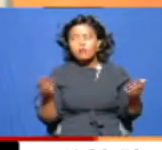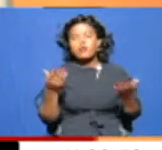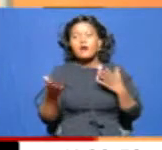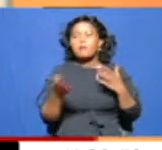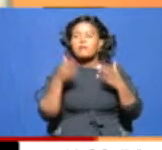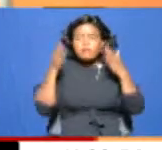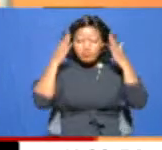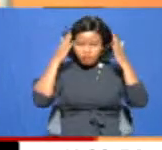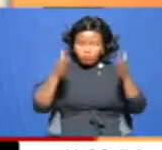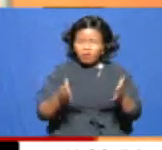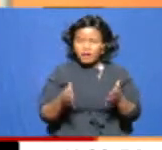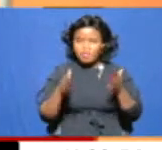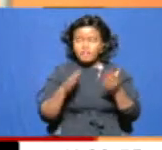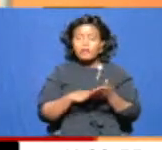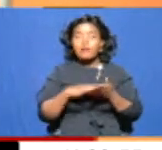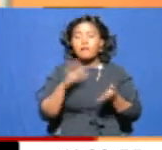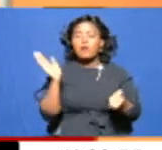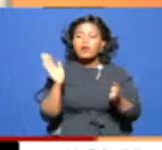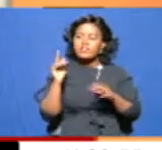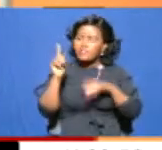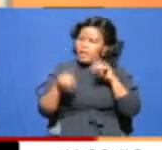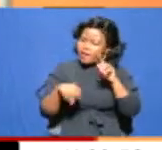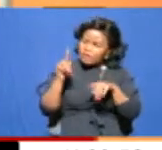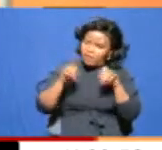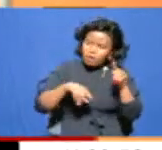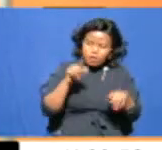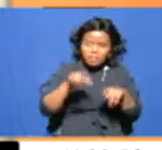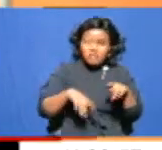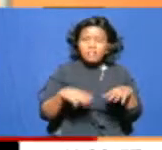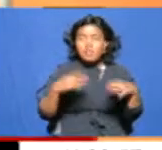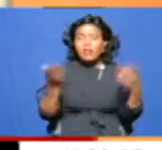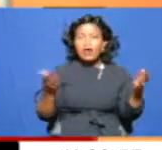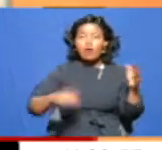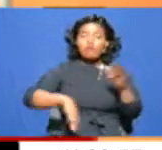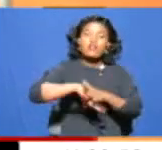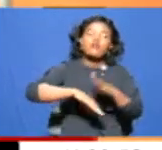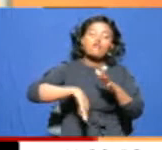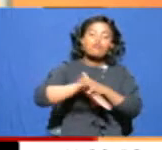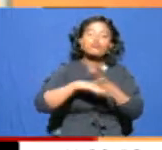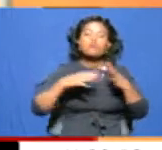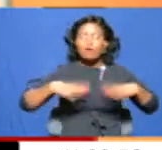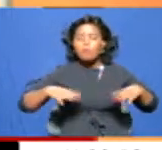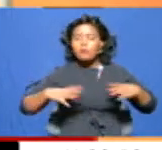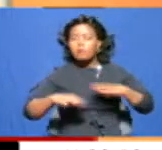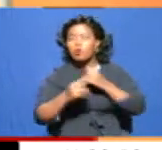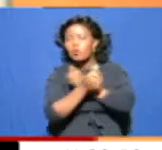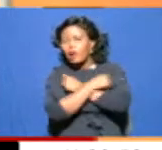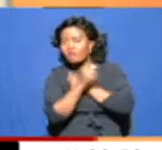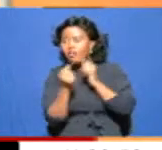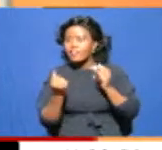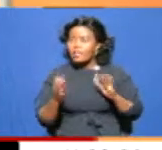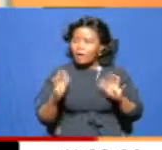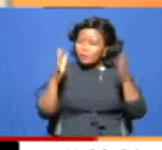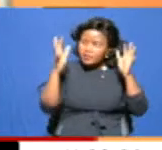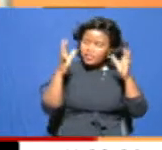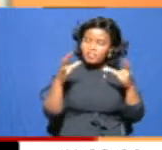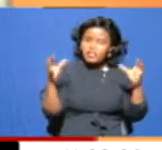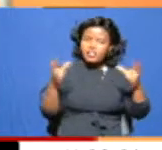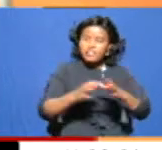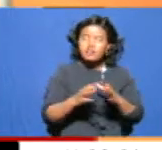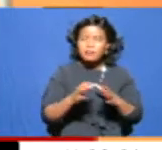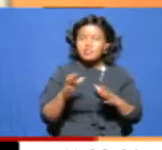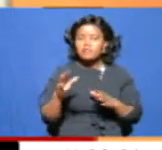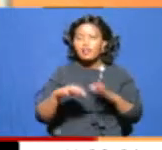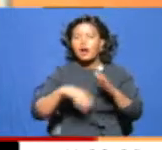to actually evaluating how football fans are appreciating the game outside of Nairobi in the counties? Definitely. Mm-hmm.